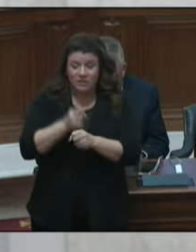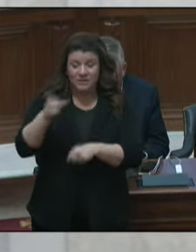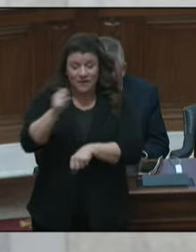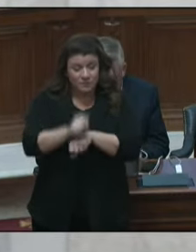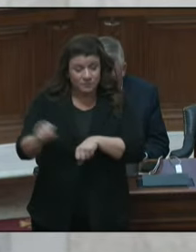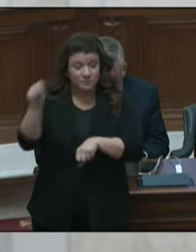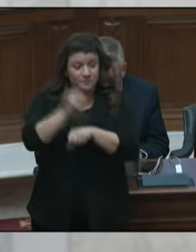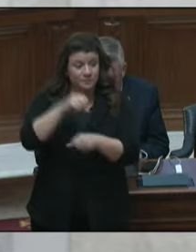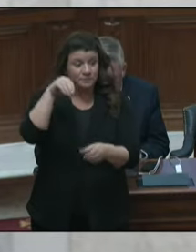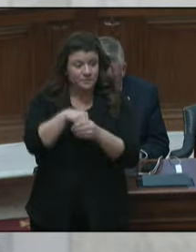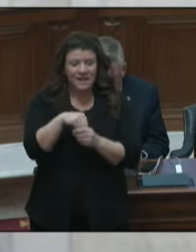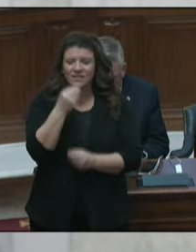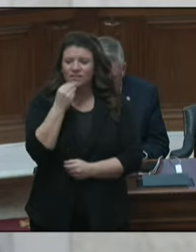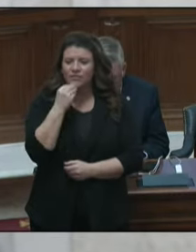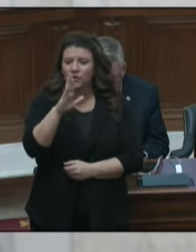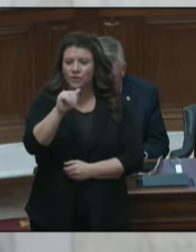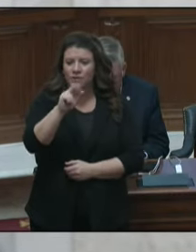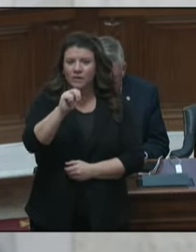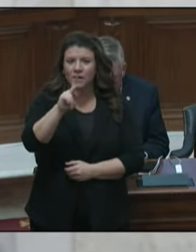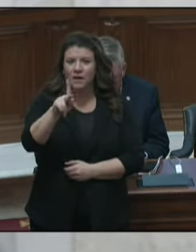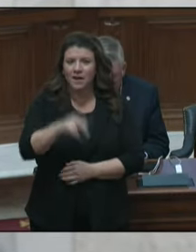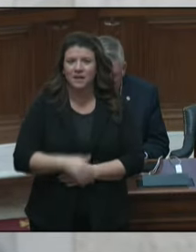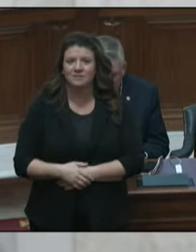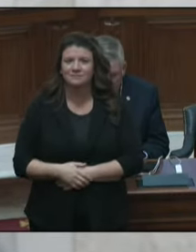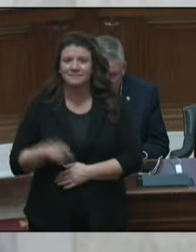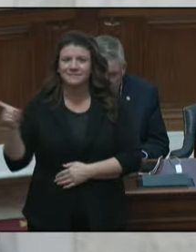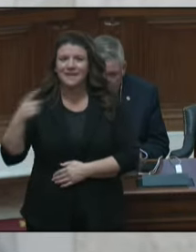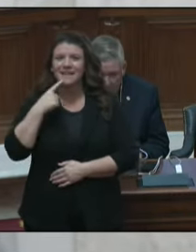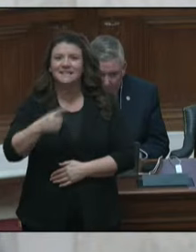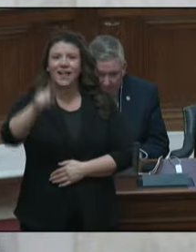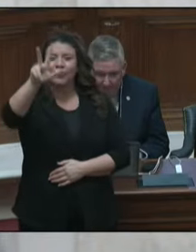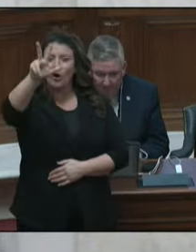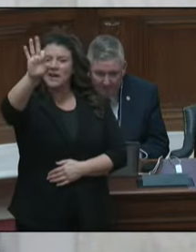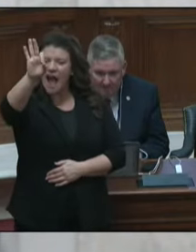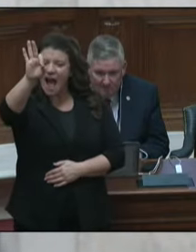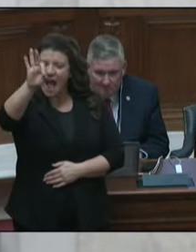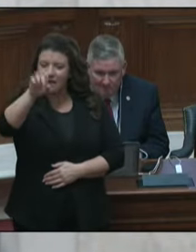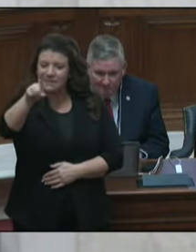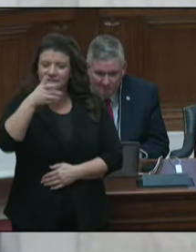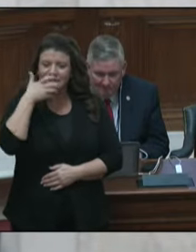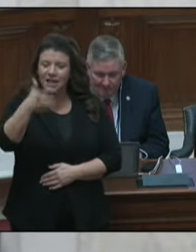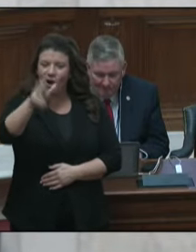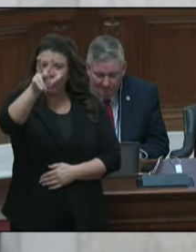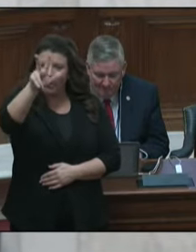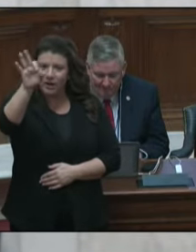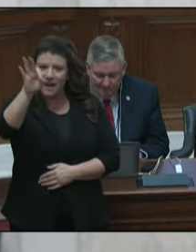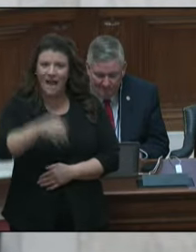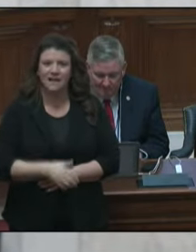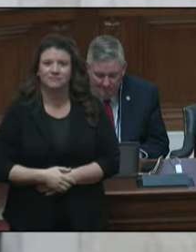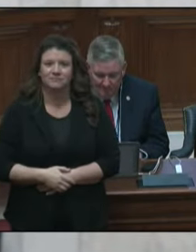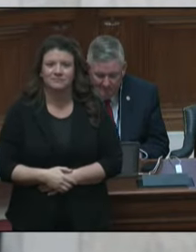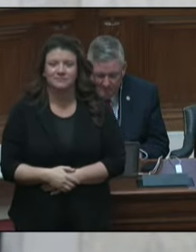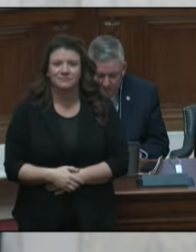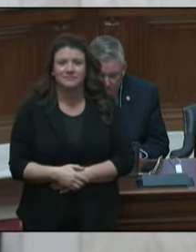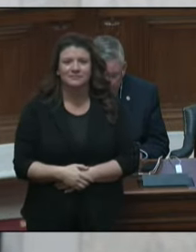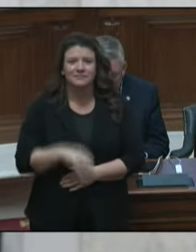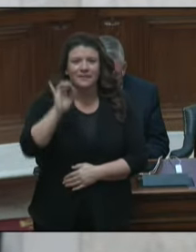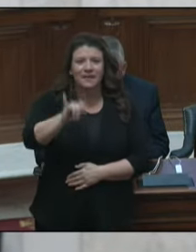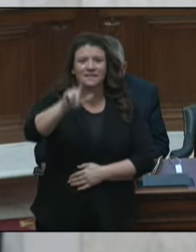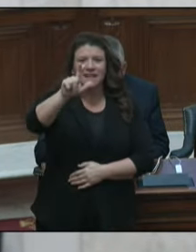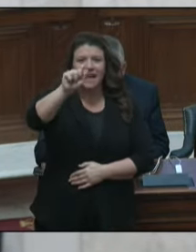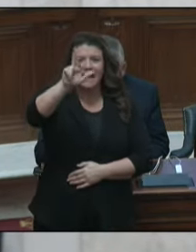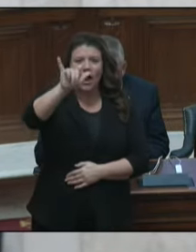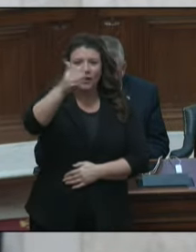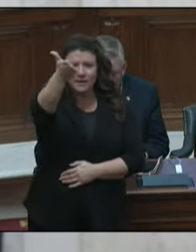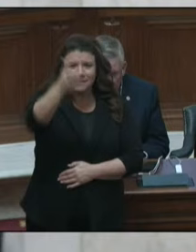bank at Huff Creek. 39. Is that Larry?